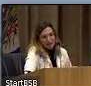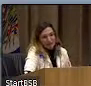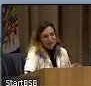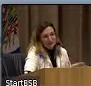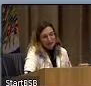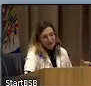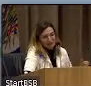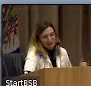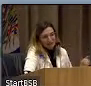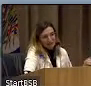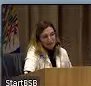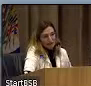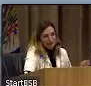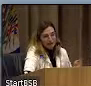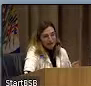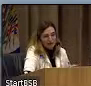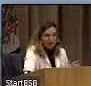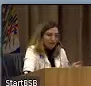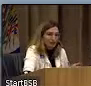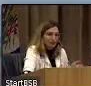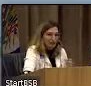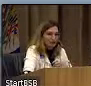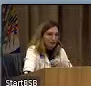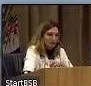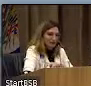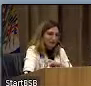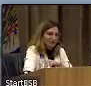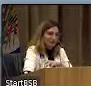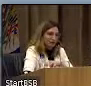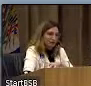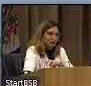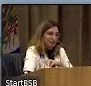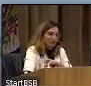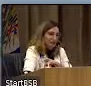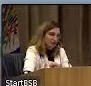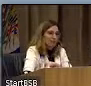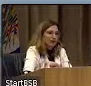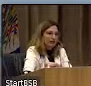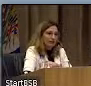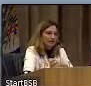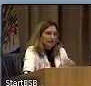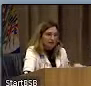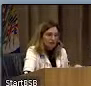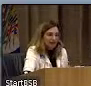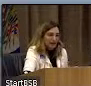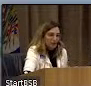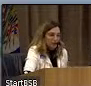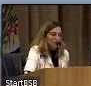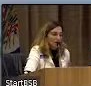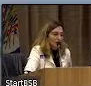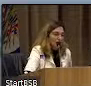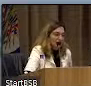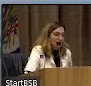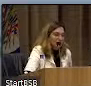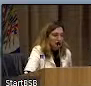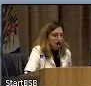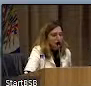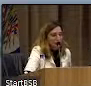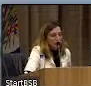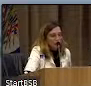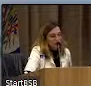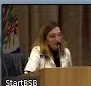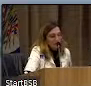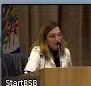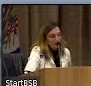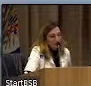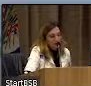it's a very strategic region because it's between two big cities, Belém and